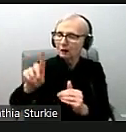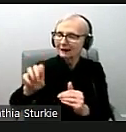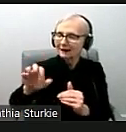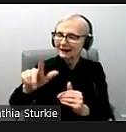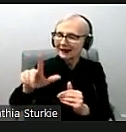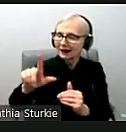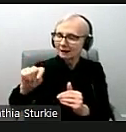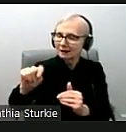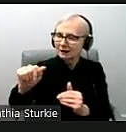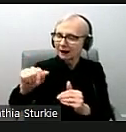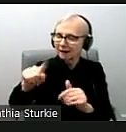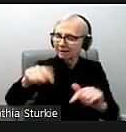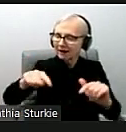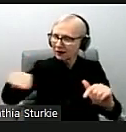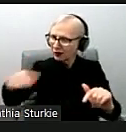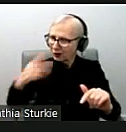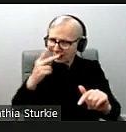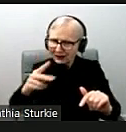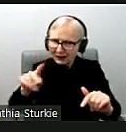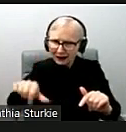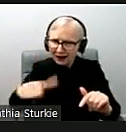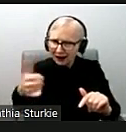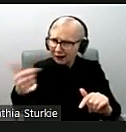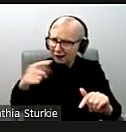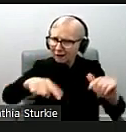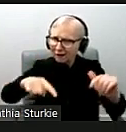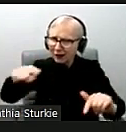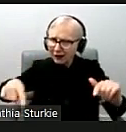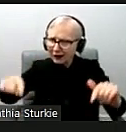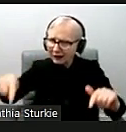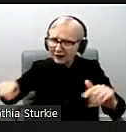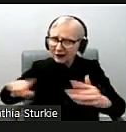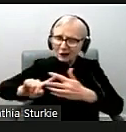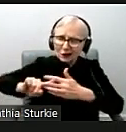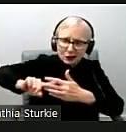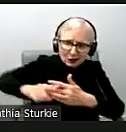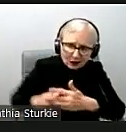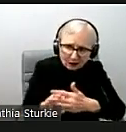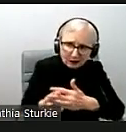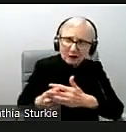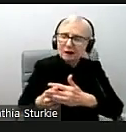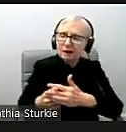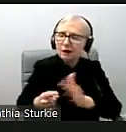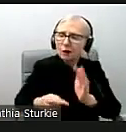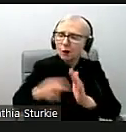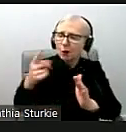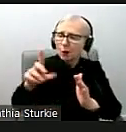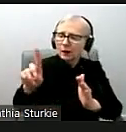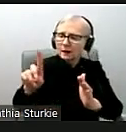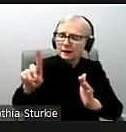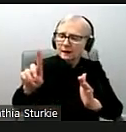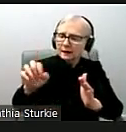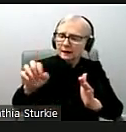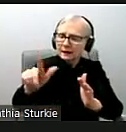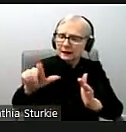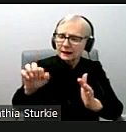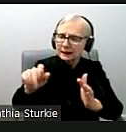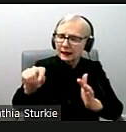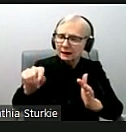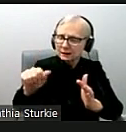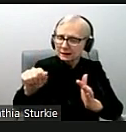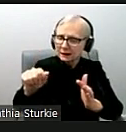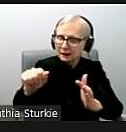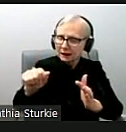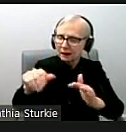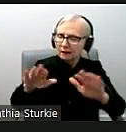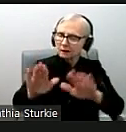any other variants in Colorado emerging? And once the Delta variant